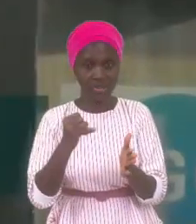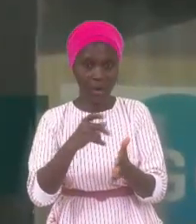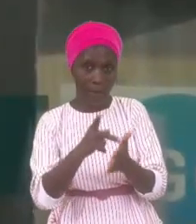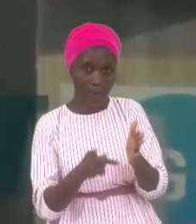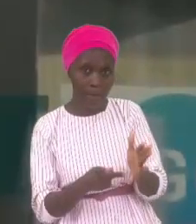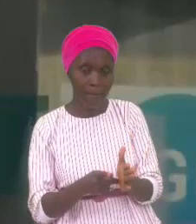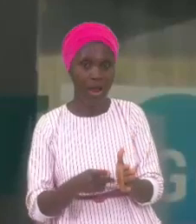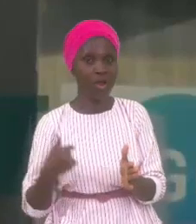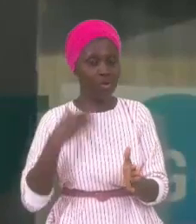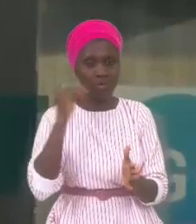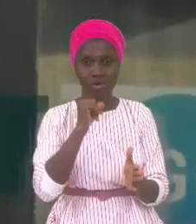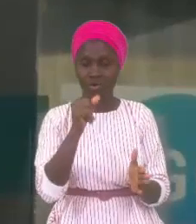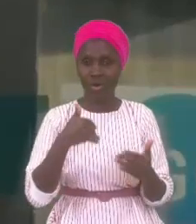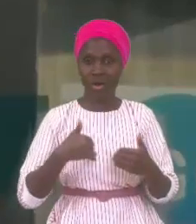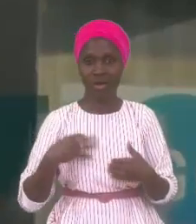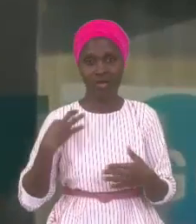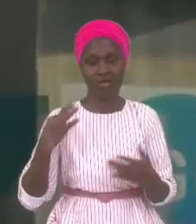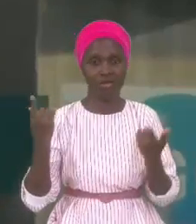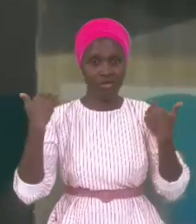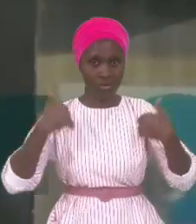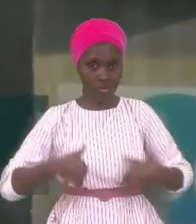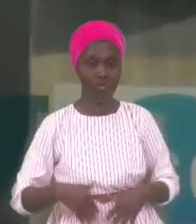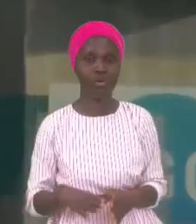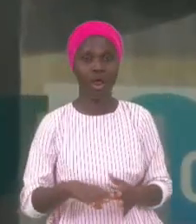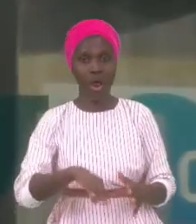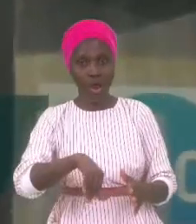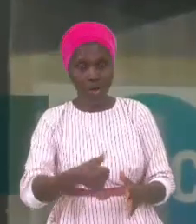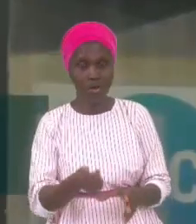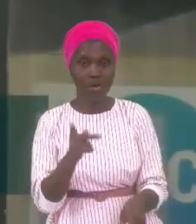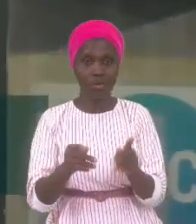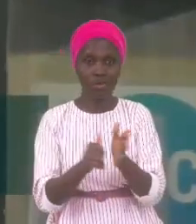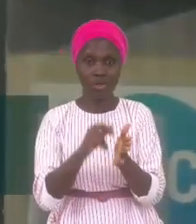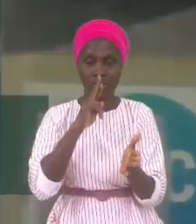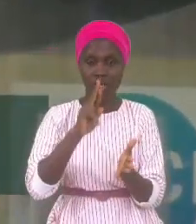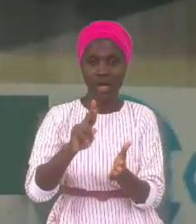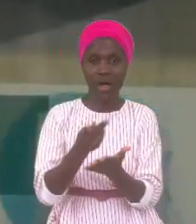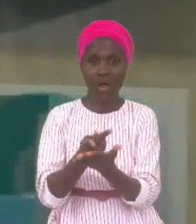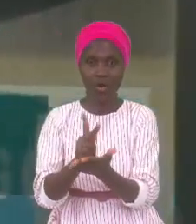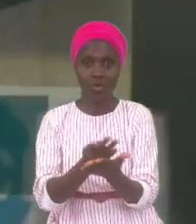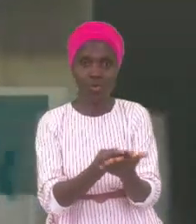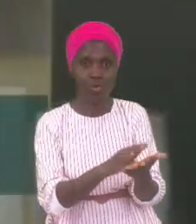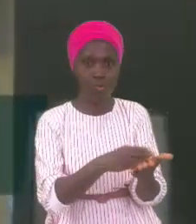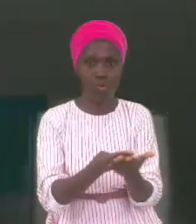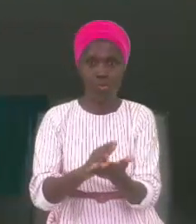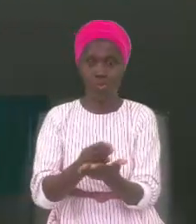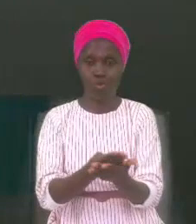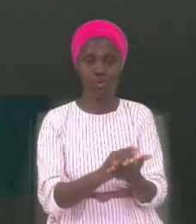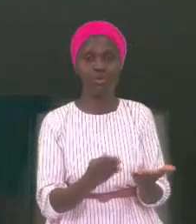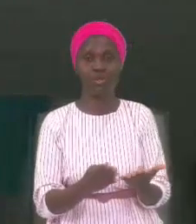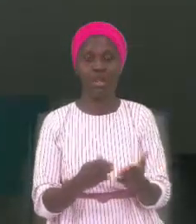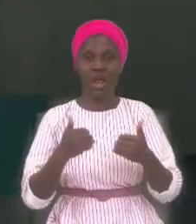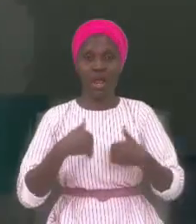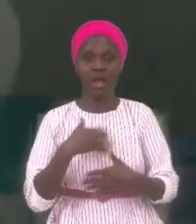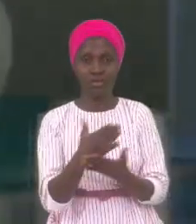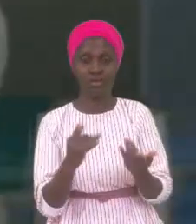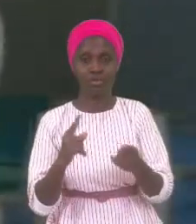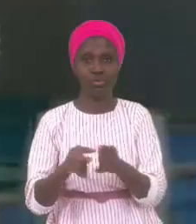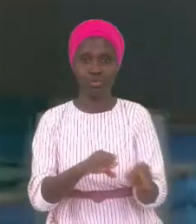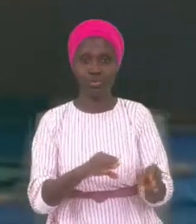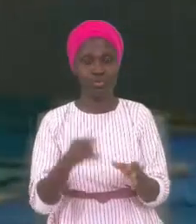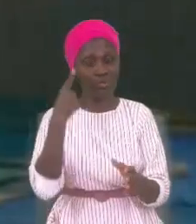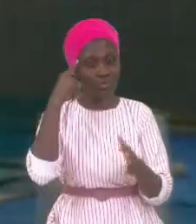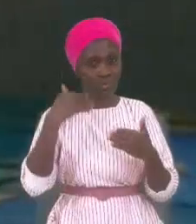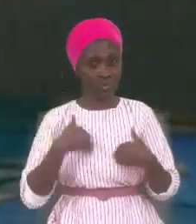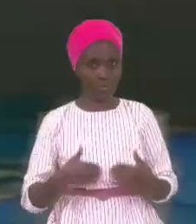They are ministers to the body. And the people that sing and make it, you know, life enjoyable, and then